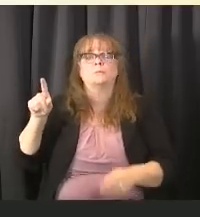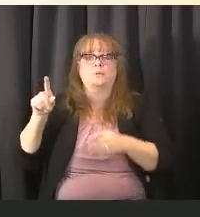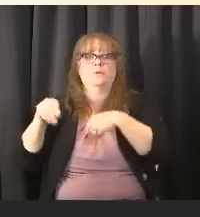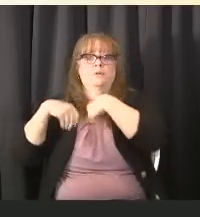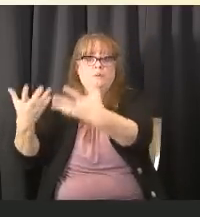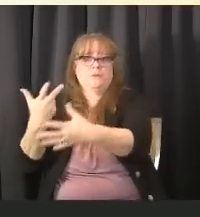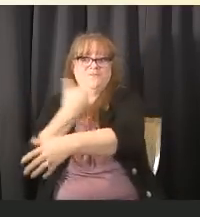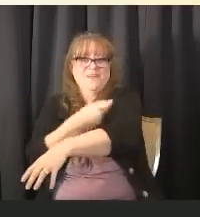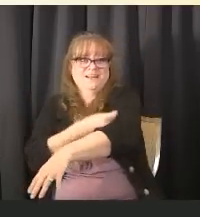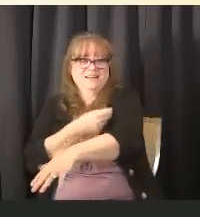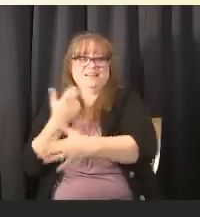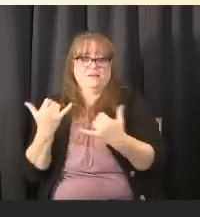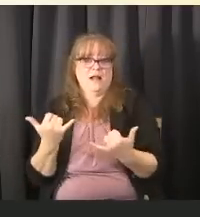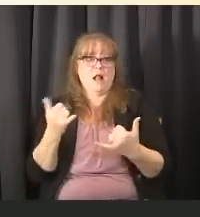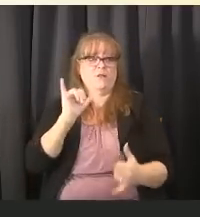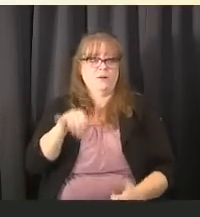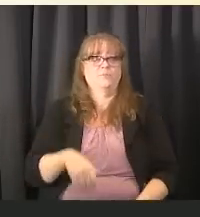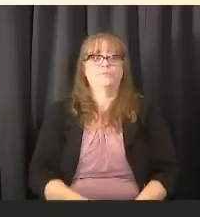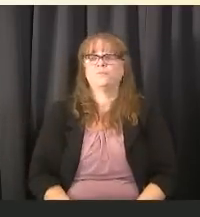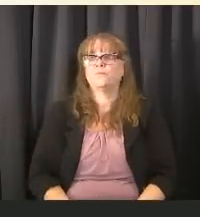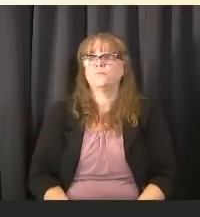we have vaccinated about